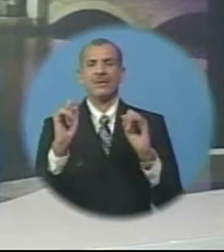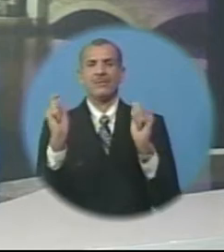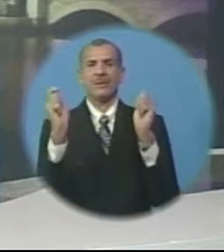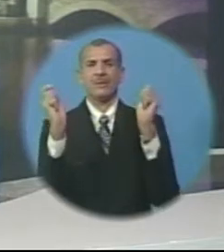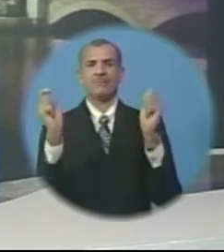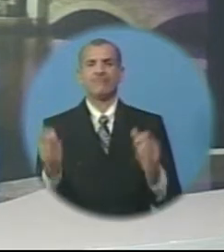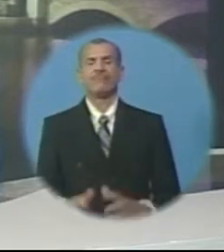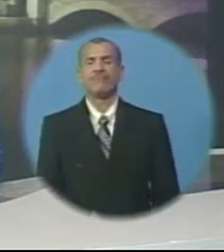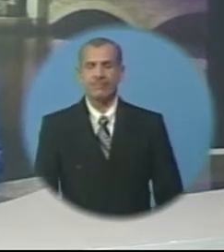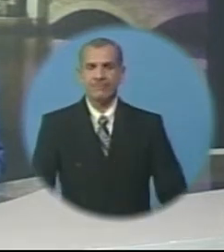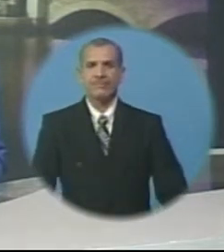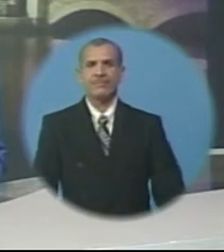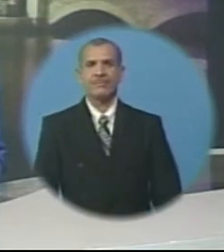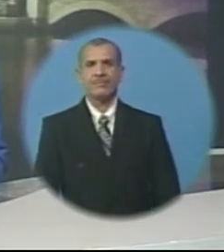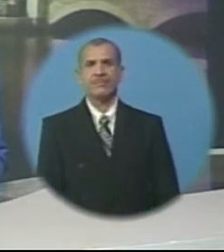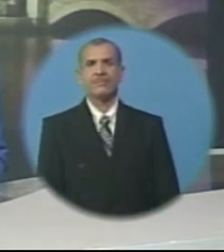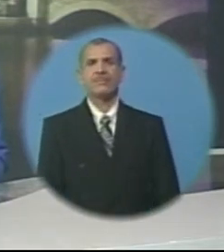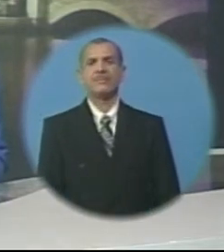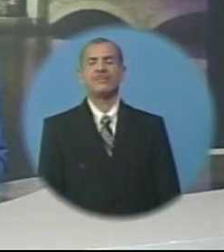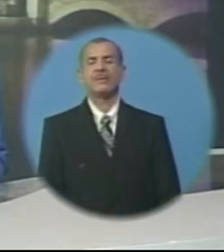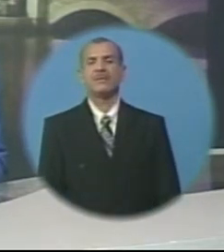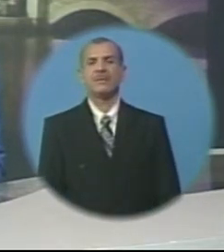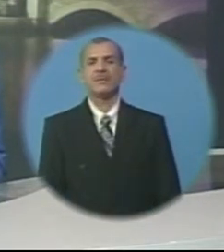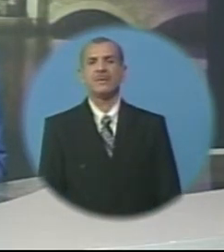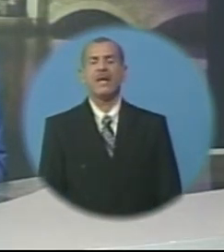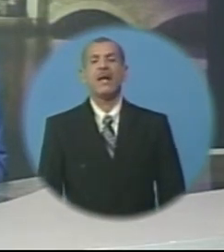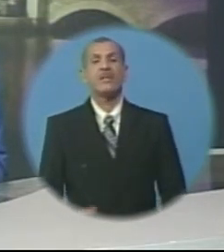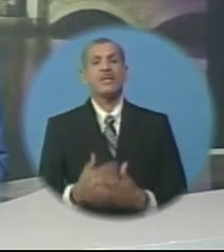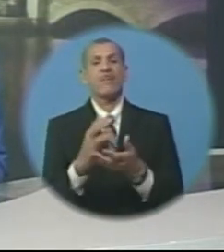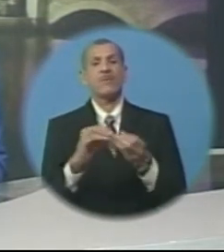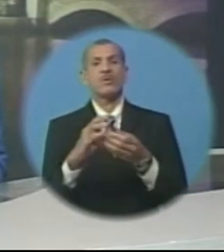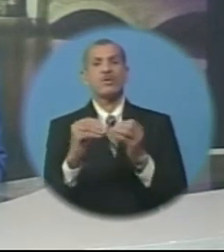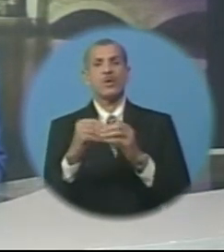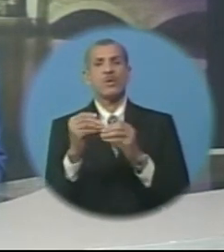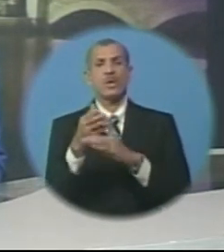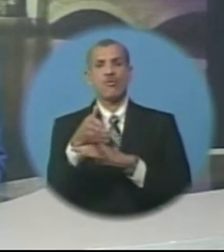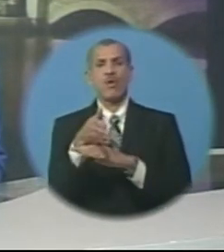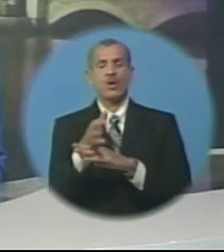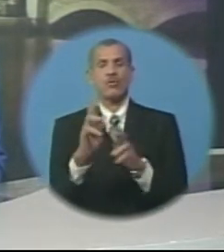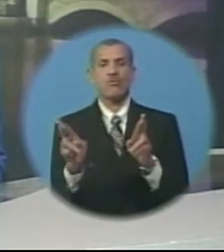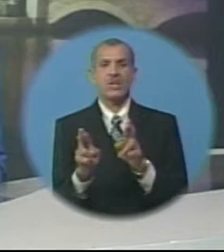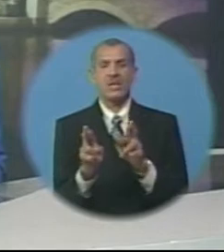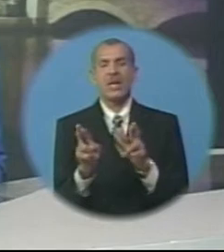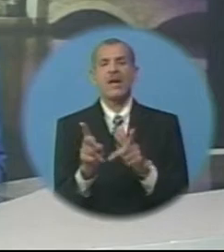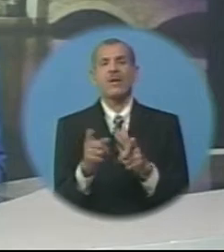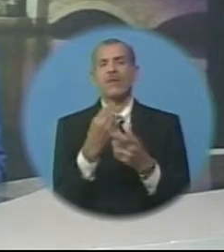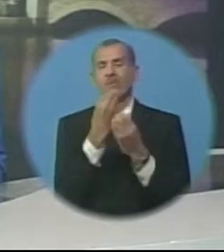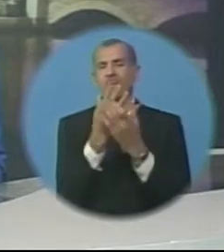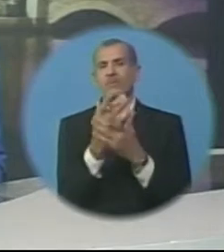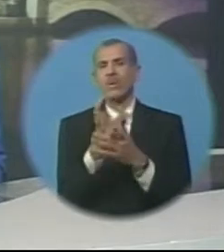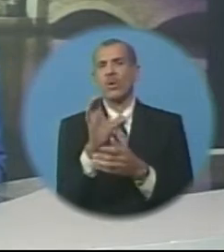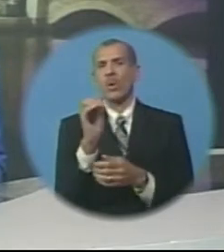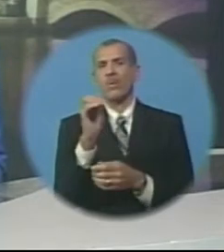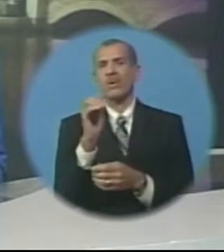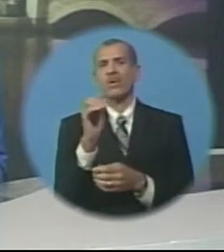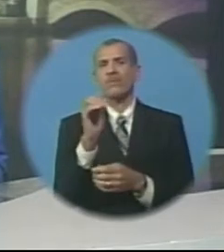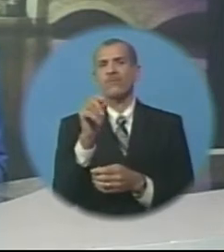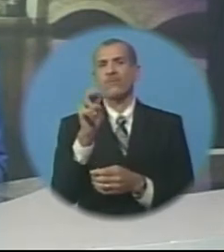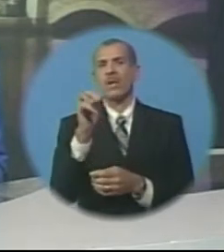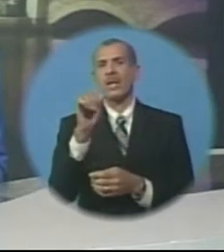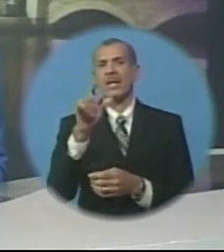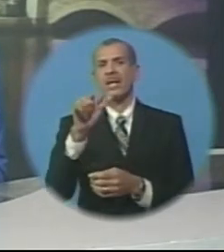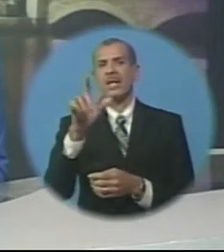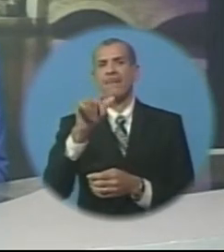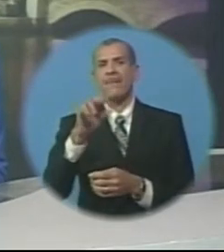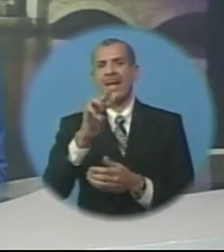celebrations. Well, still to come, a look at some of the stories making headlines across the region. And here's a tip now from the Coverley